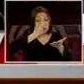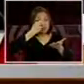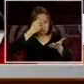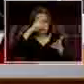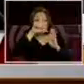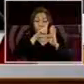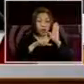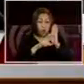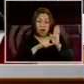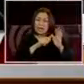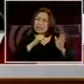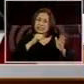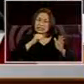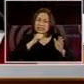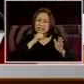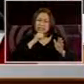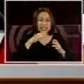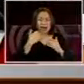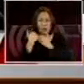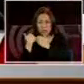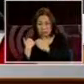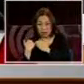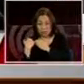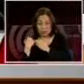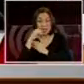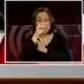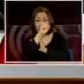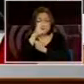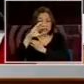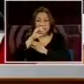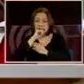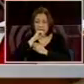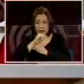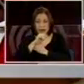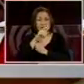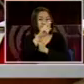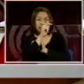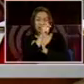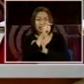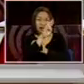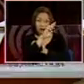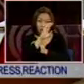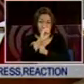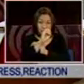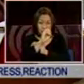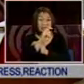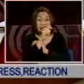the rules, hindi po yan ang function or office ng TRO.